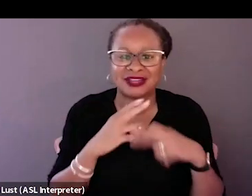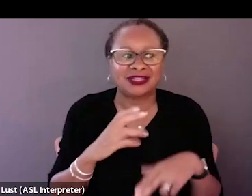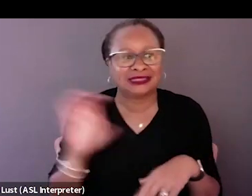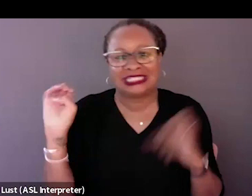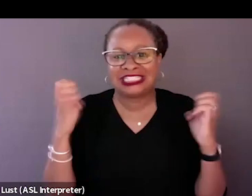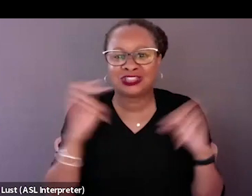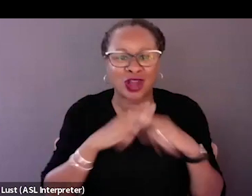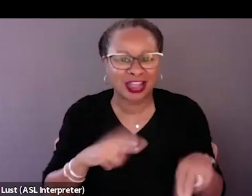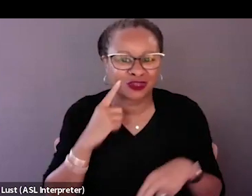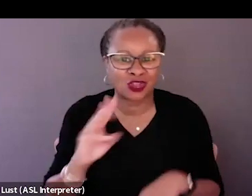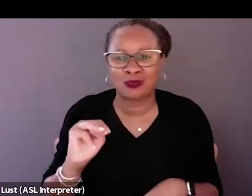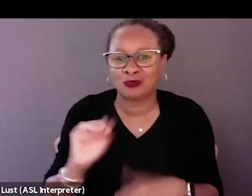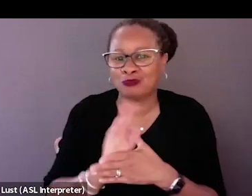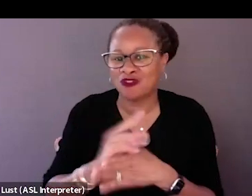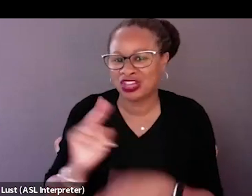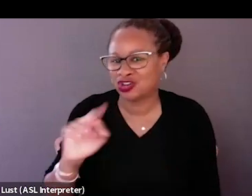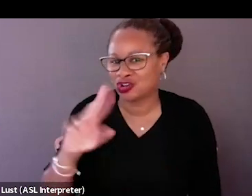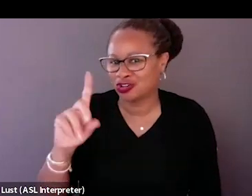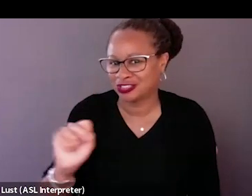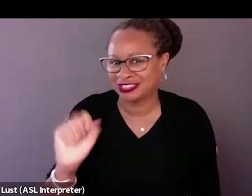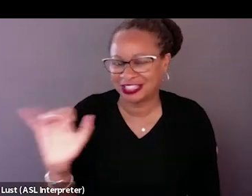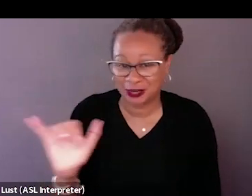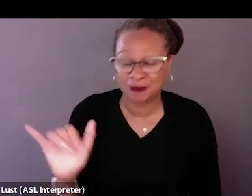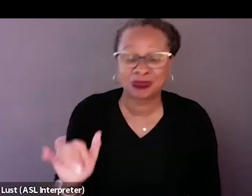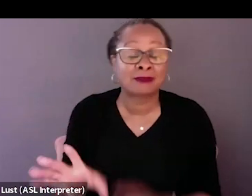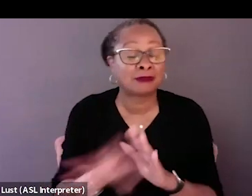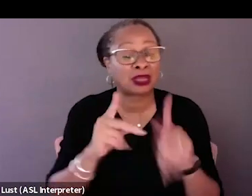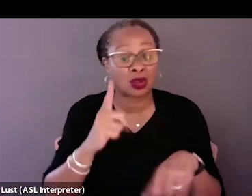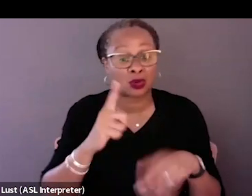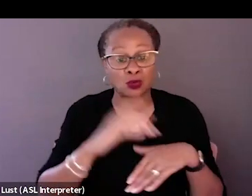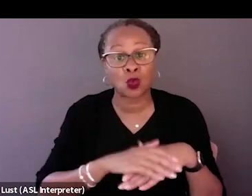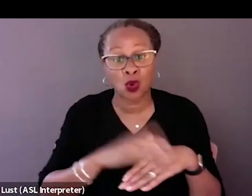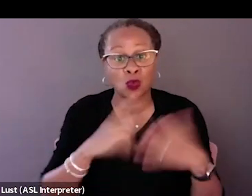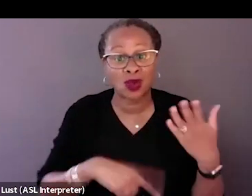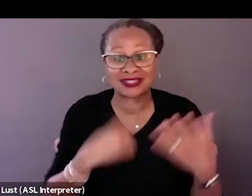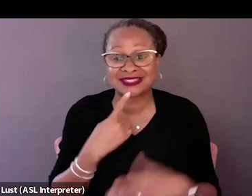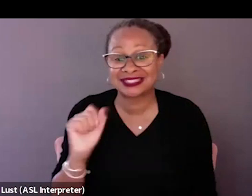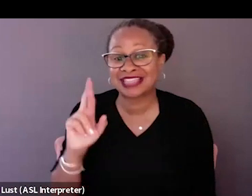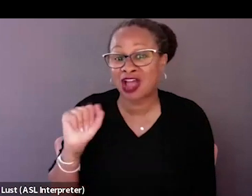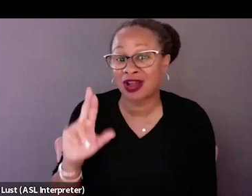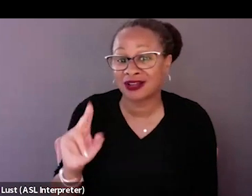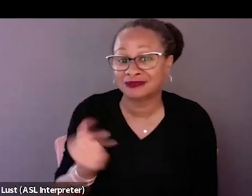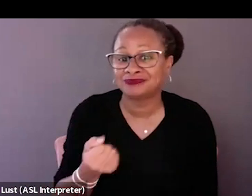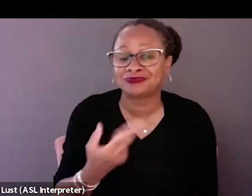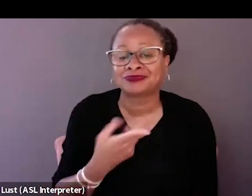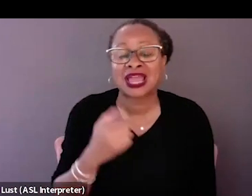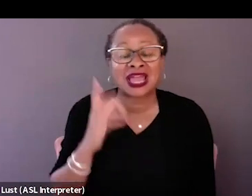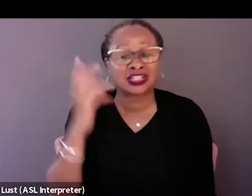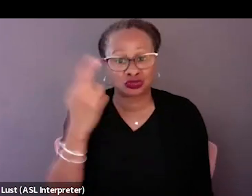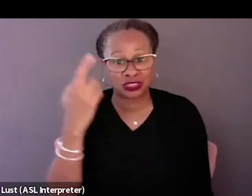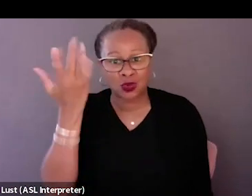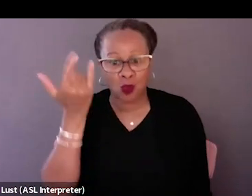this. But just to pick up on what Sarah's saying, like there's a reason why each scene has its